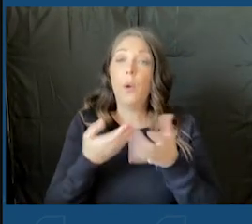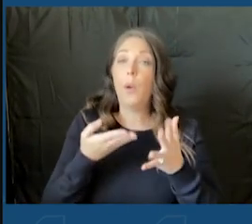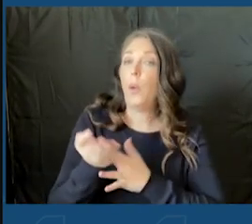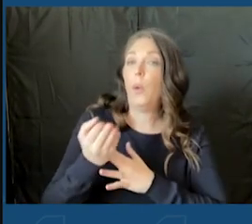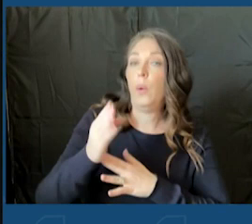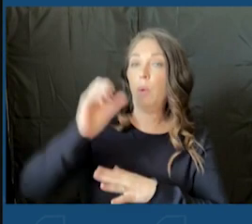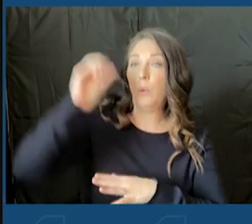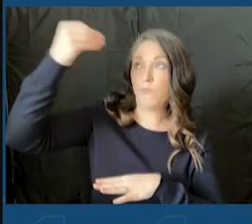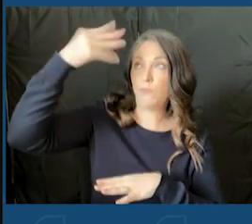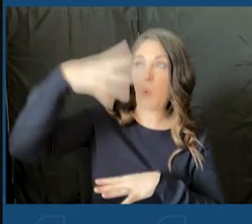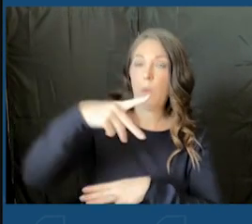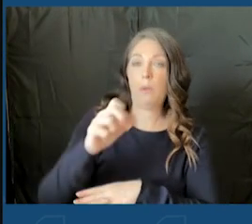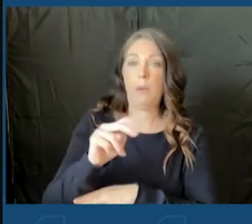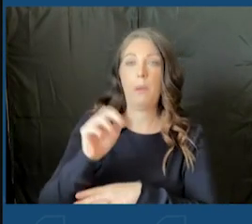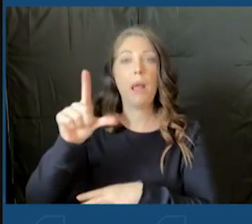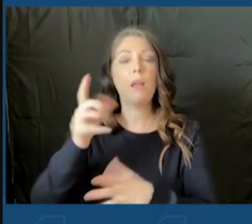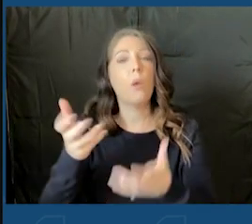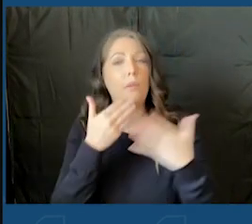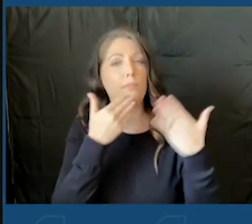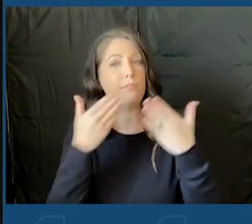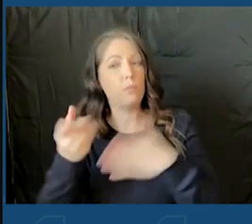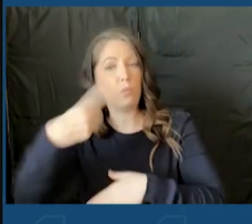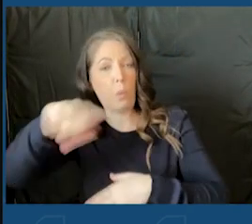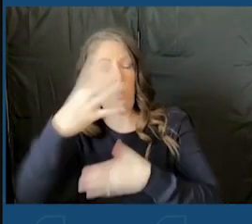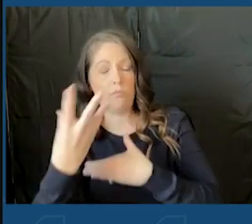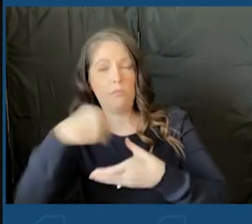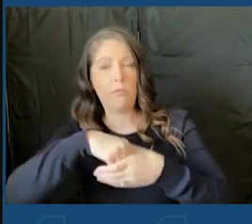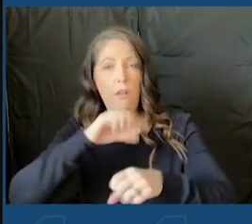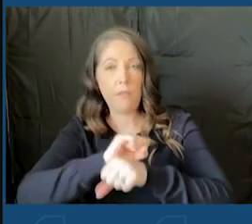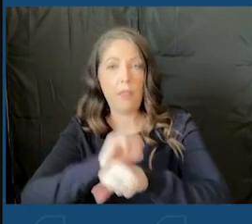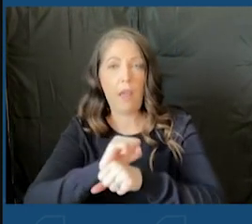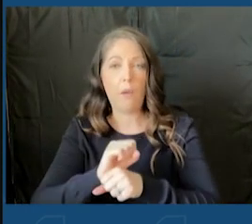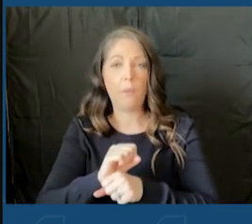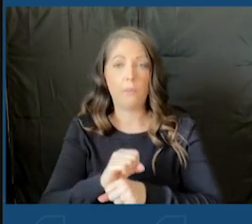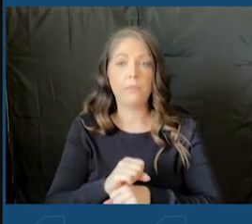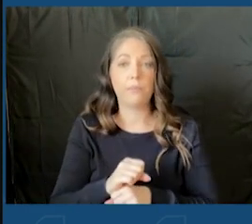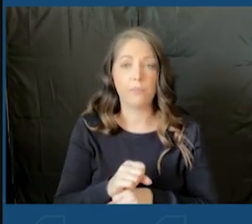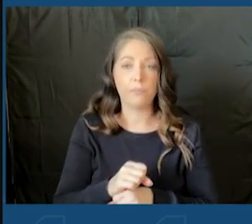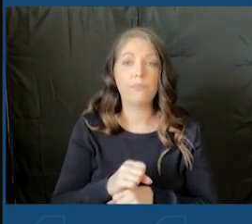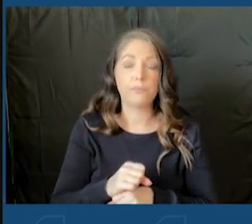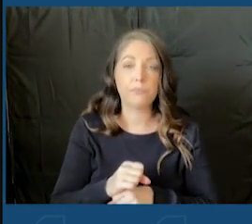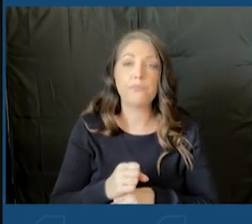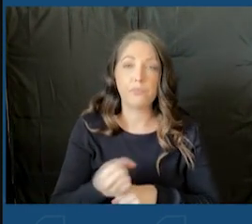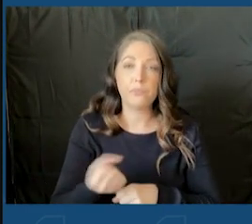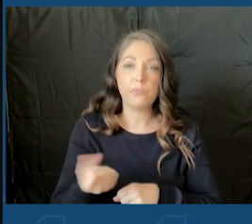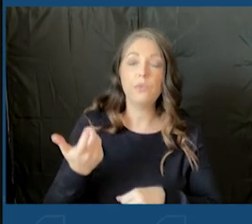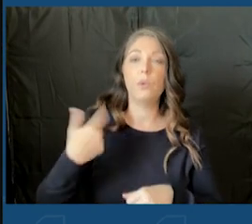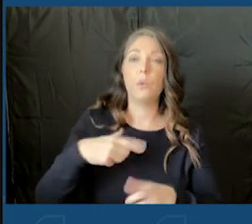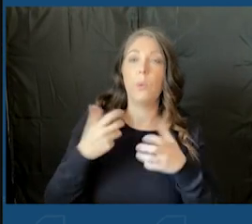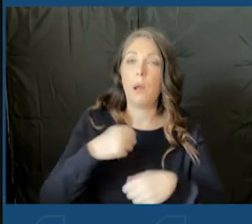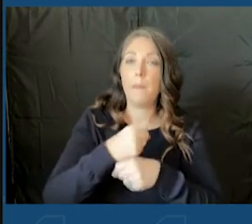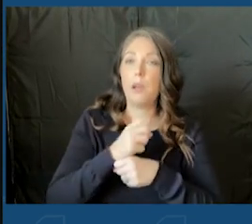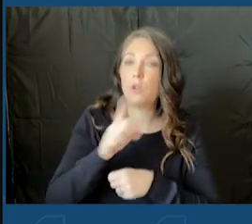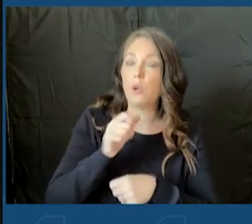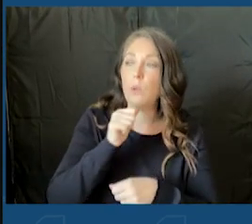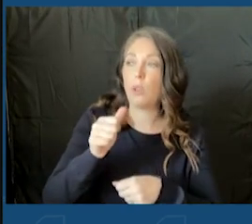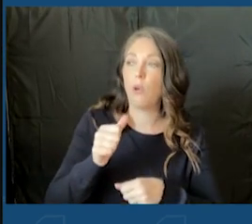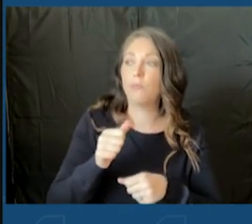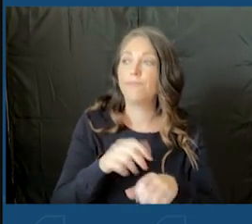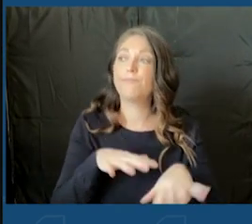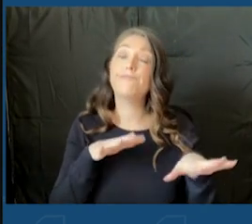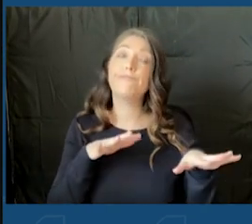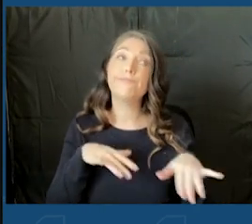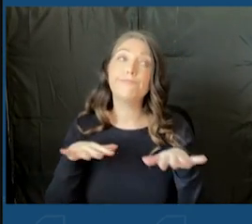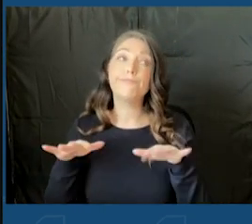want to thank everyone involved in that. So we're going to continue working to make sure that we don't stand on the sidelines. I think we kind of send out